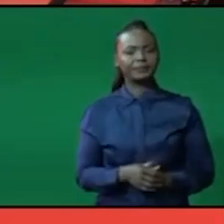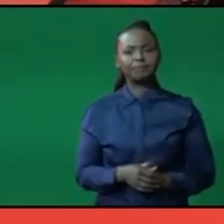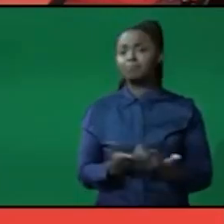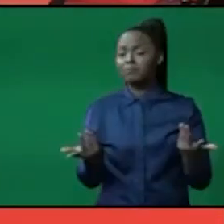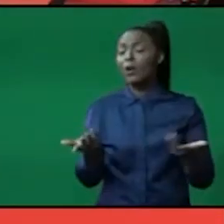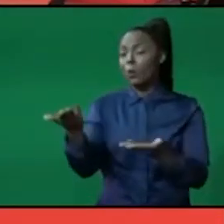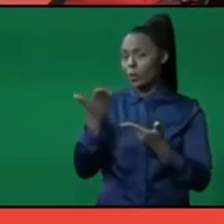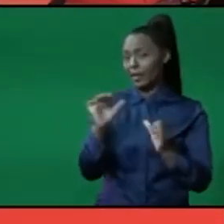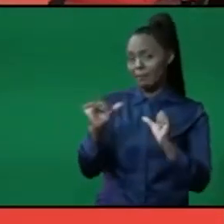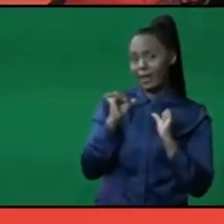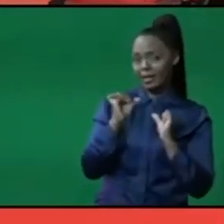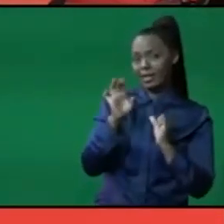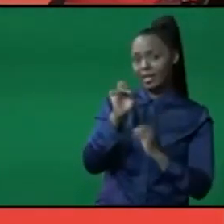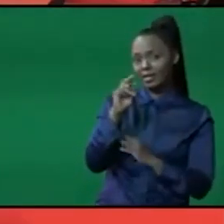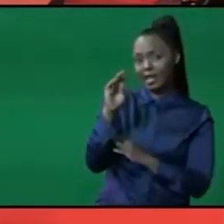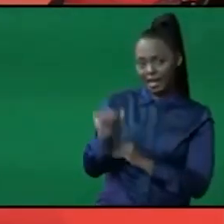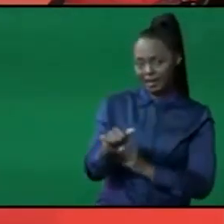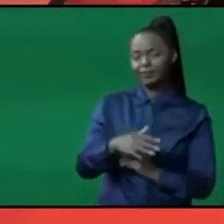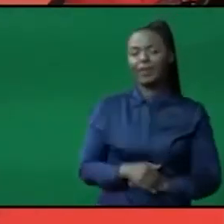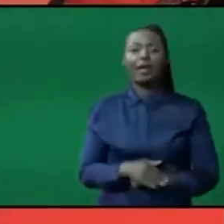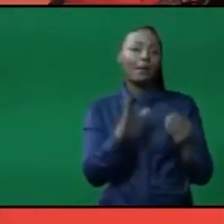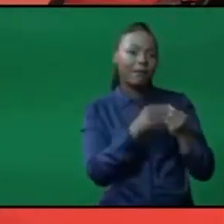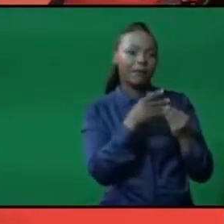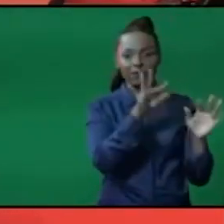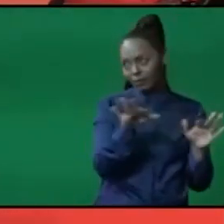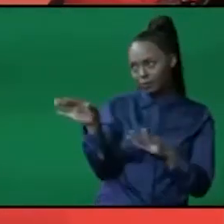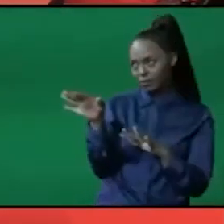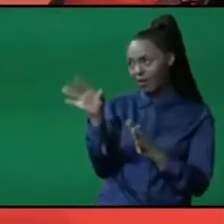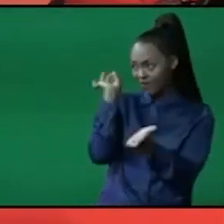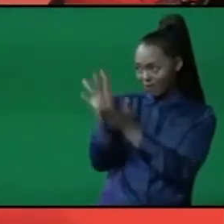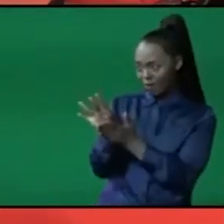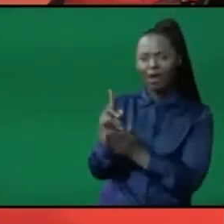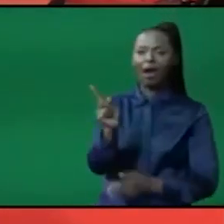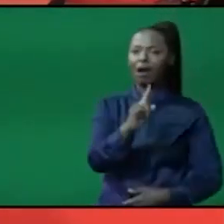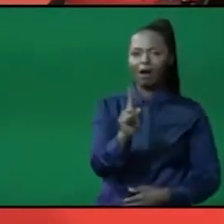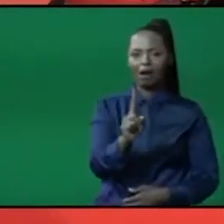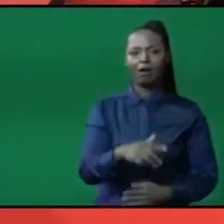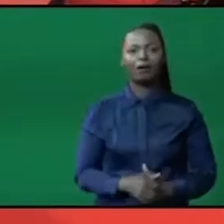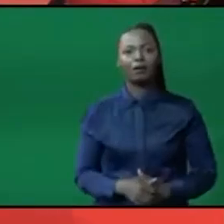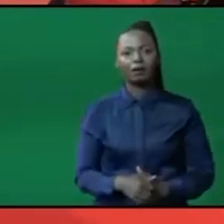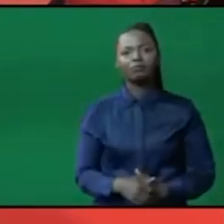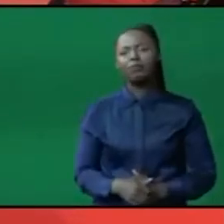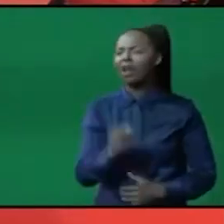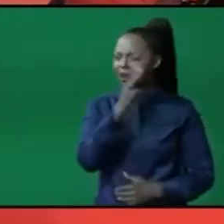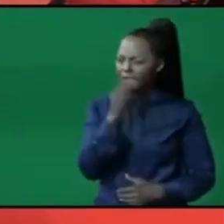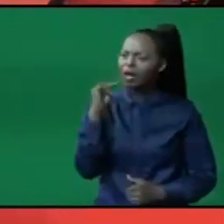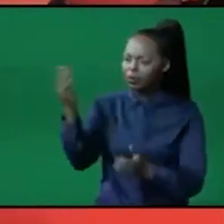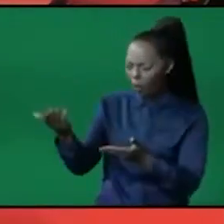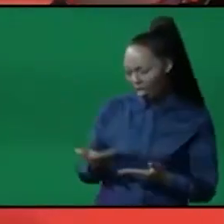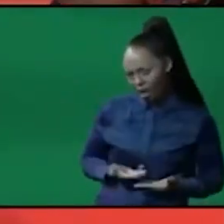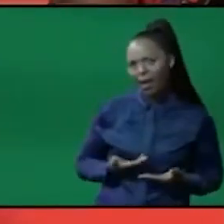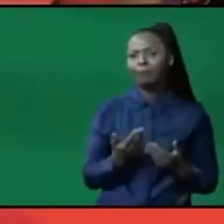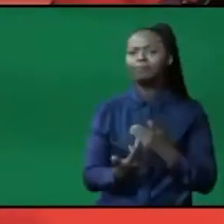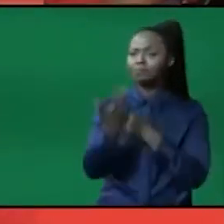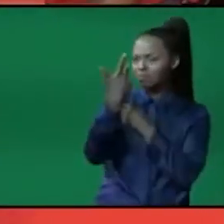welcome back. Fighters, when you see them, don't chase them away. You must be nice to them. You must